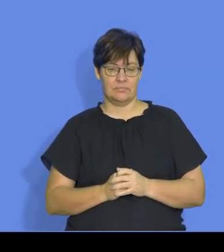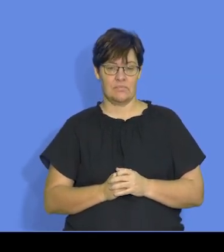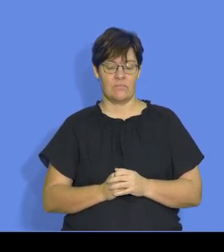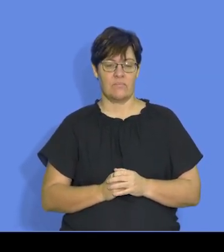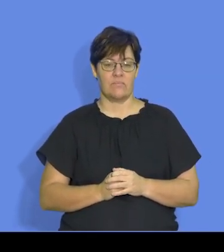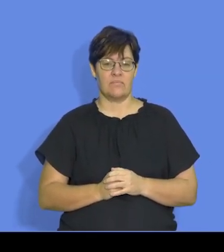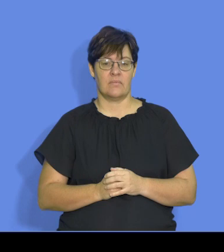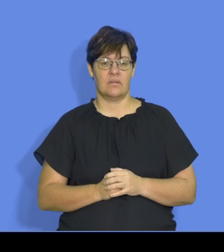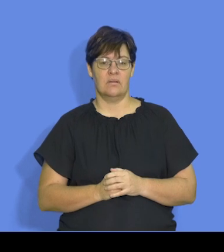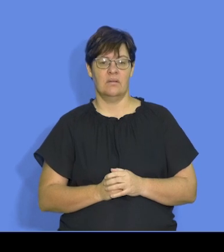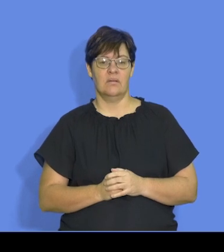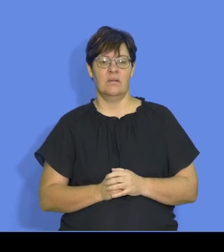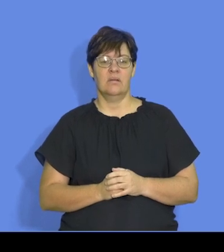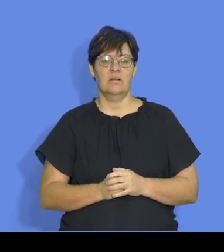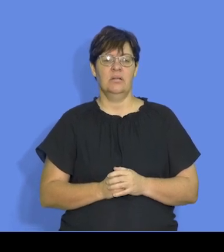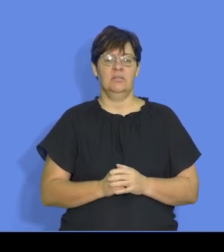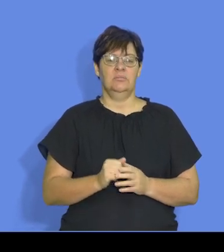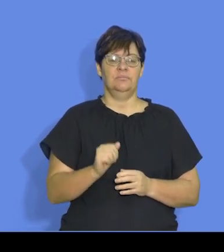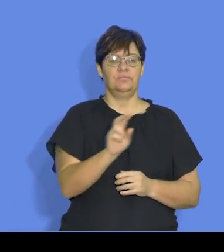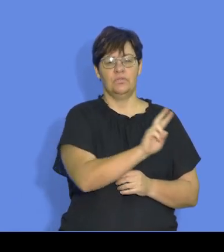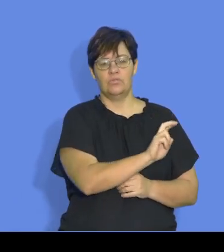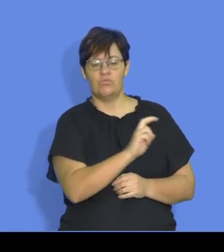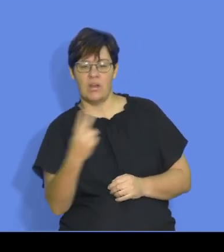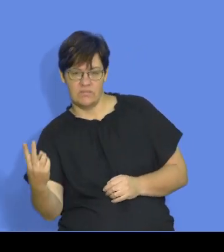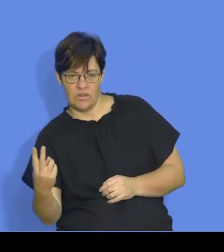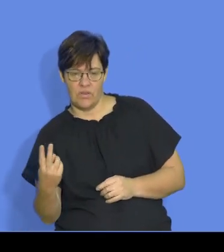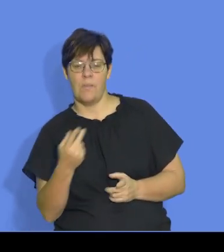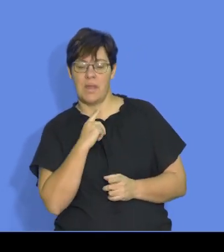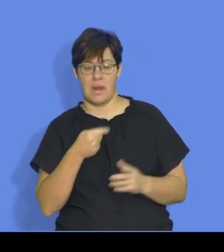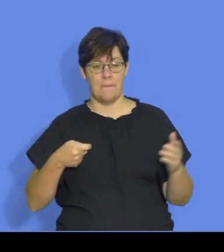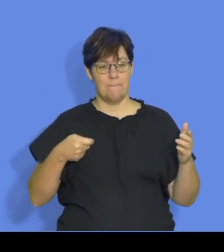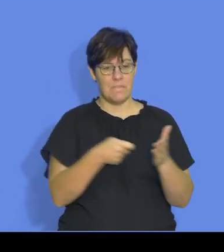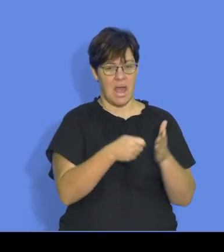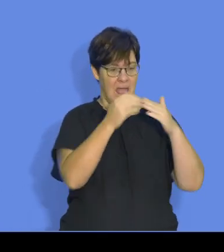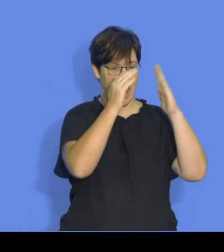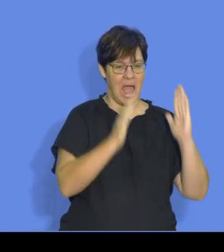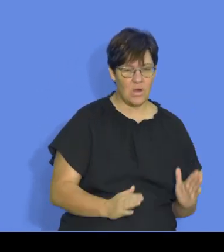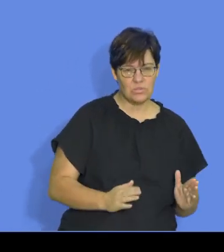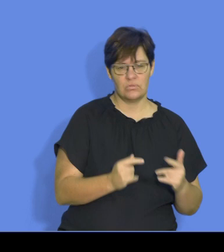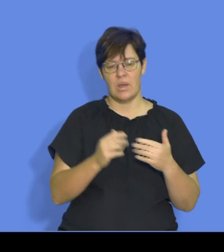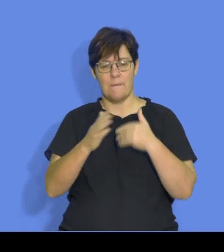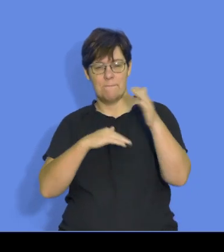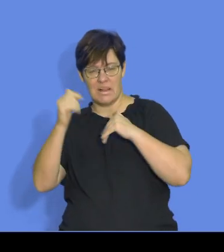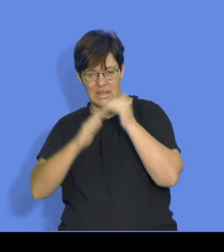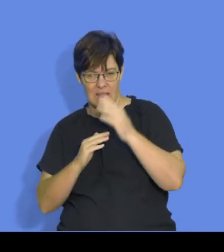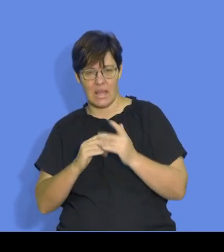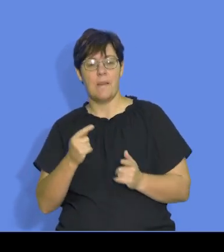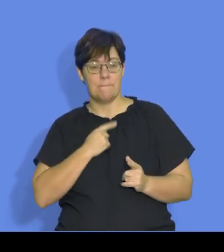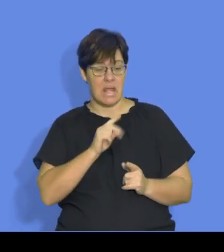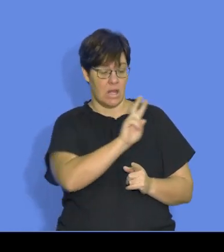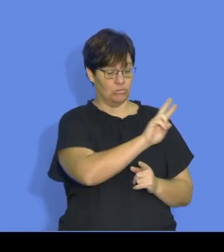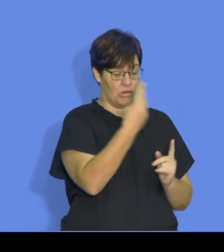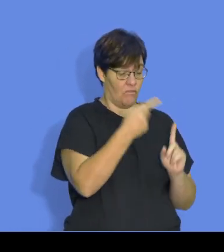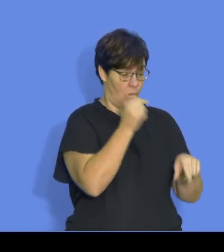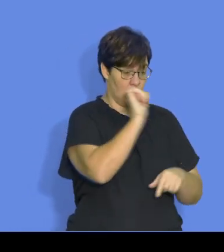Then you get transfer duties. It's levied on the purchase price of a house or a building. That fee also is adjusted from time to